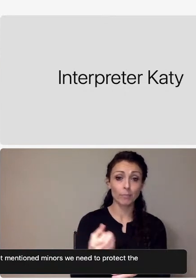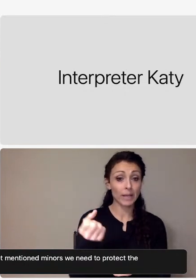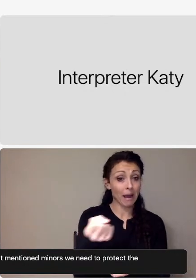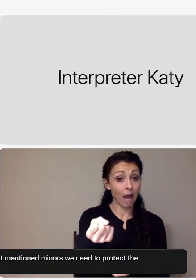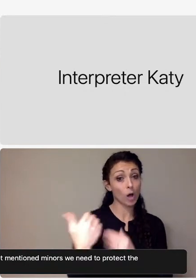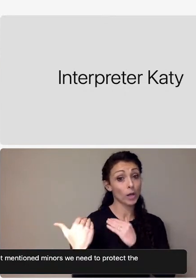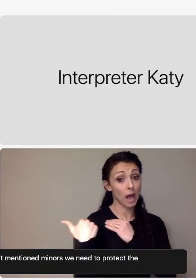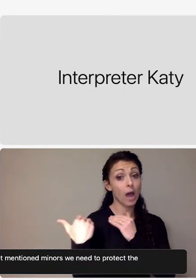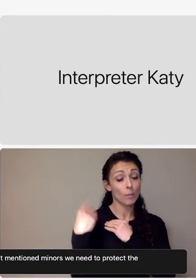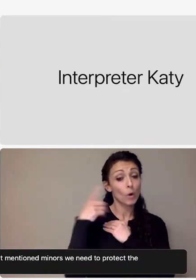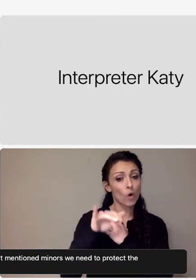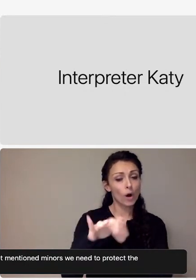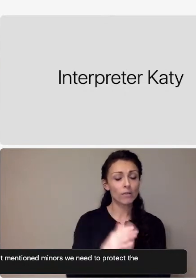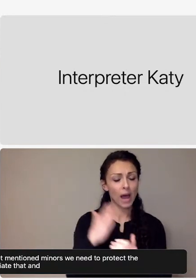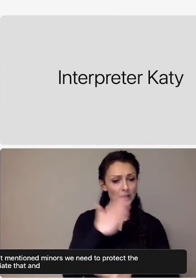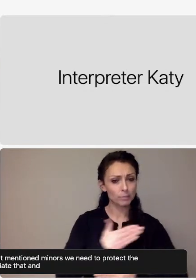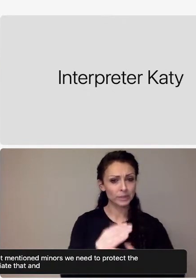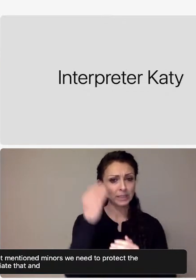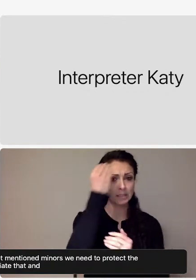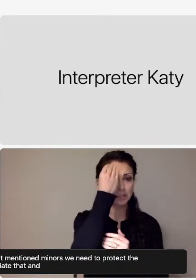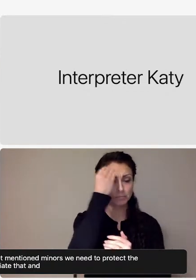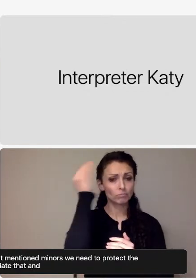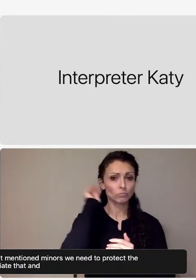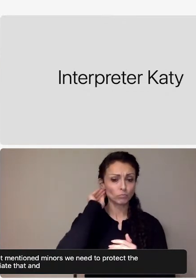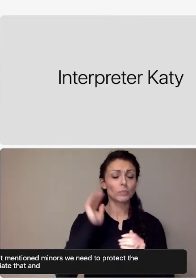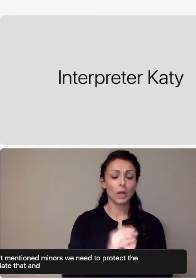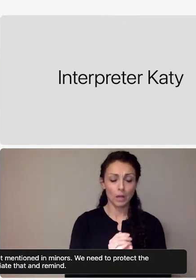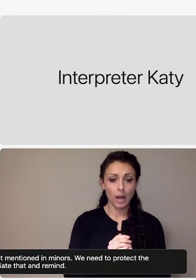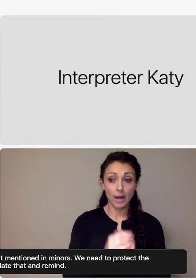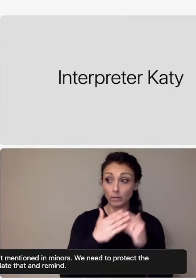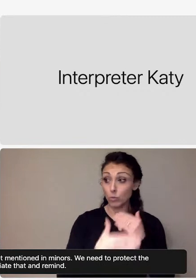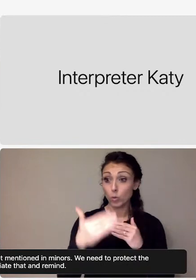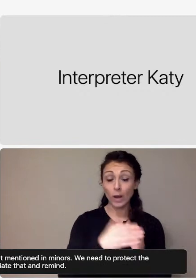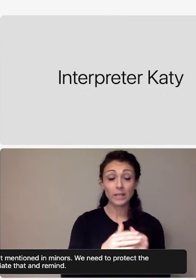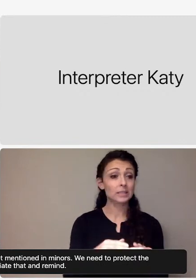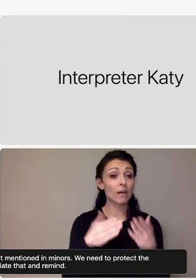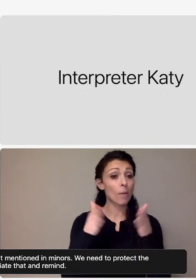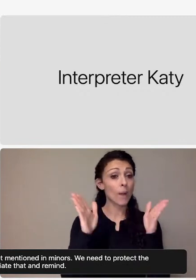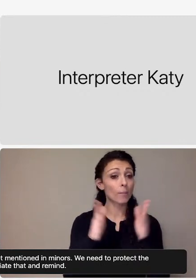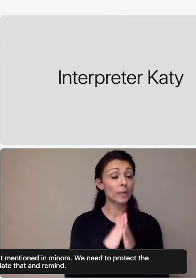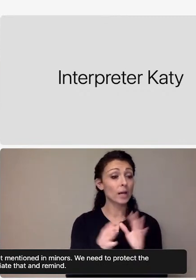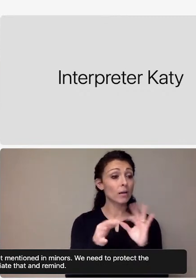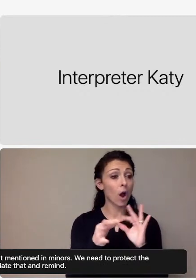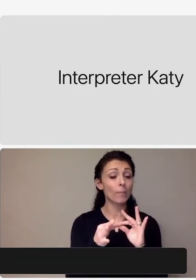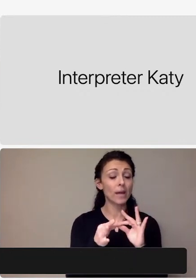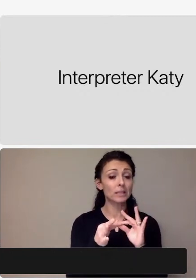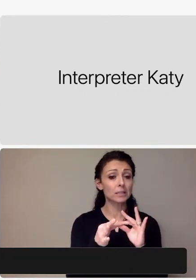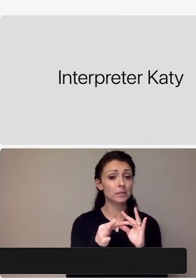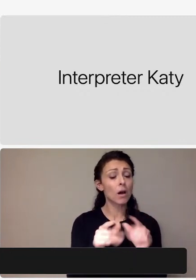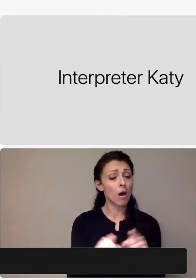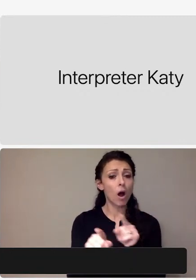that and and remind the rest of public comments yeah okay